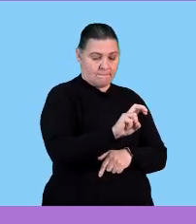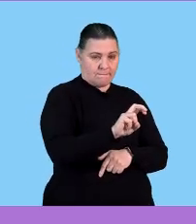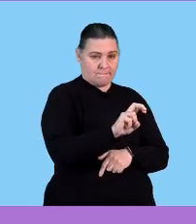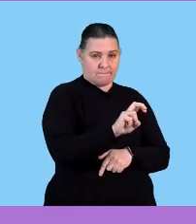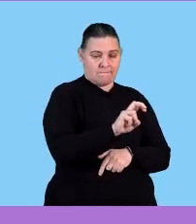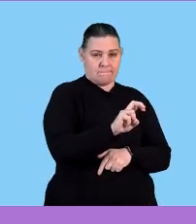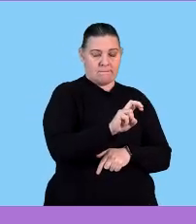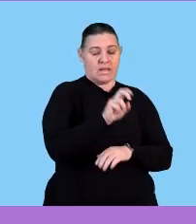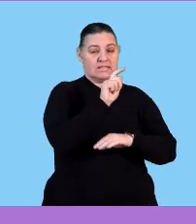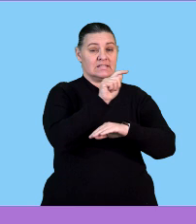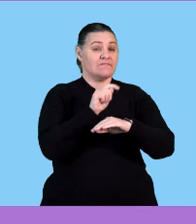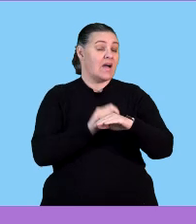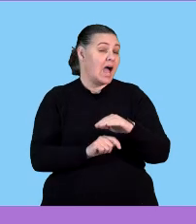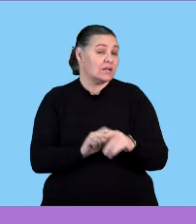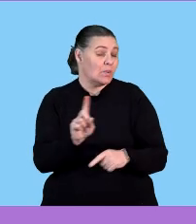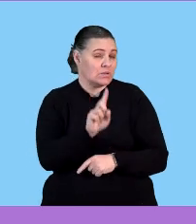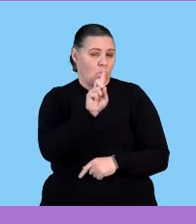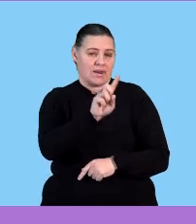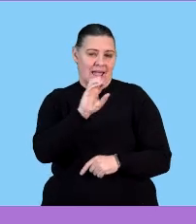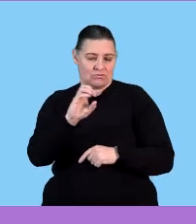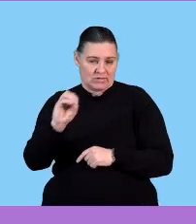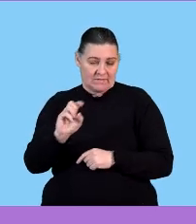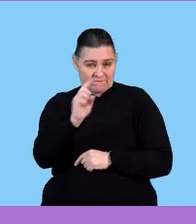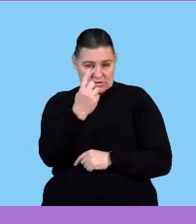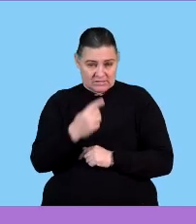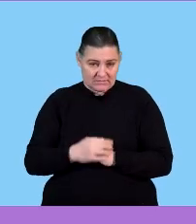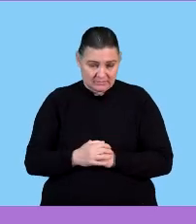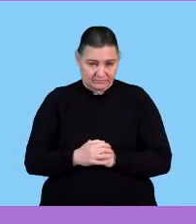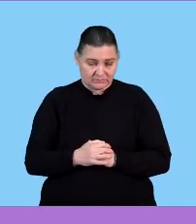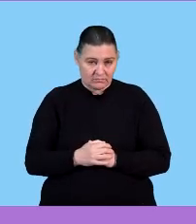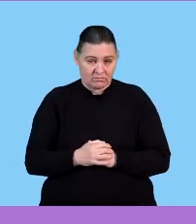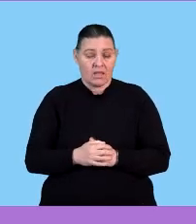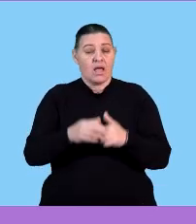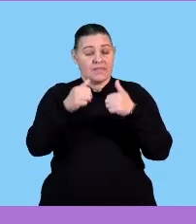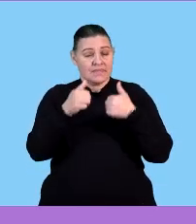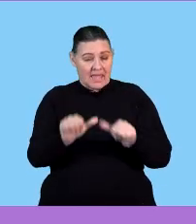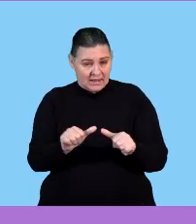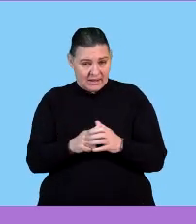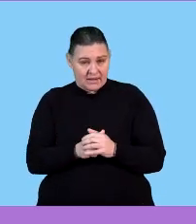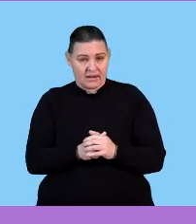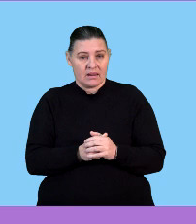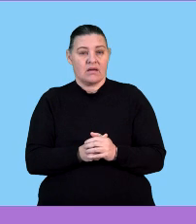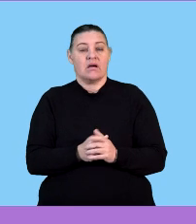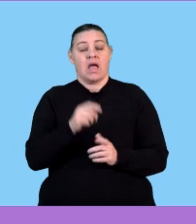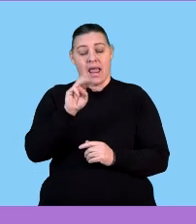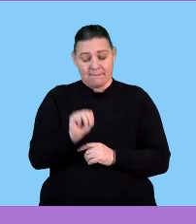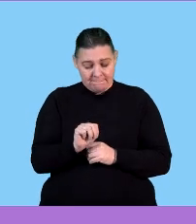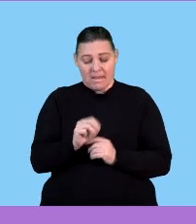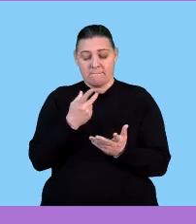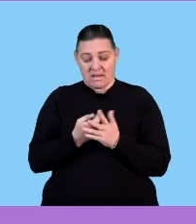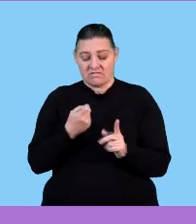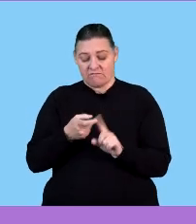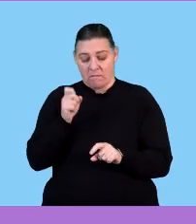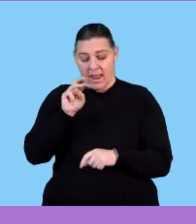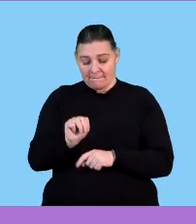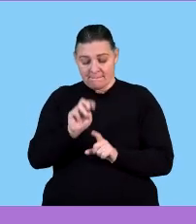meters, and I've got to divide by 100. It's the first one. Then I'm not yet done, because now I'm at meters. I've got to go